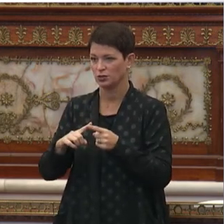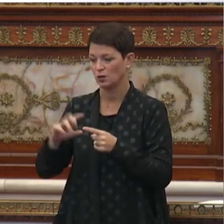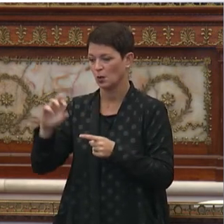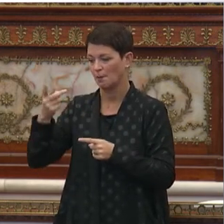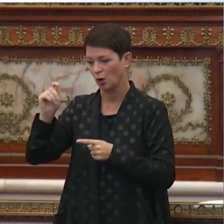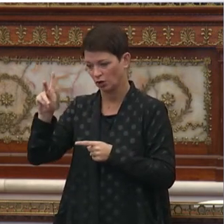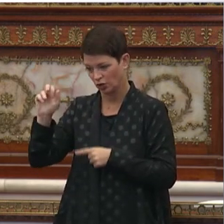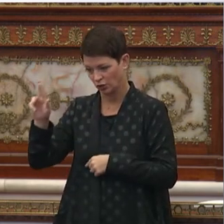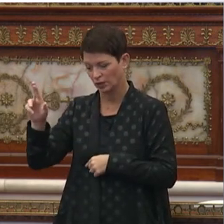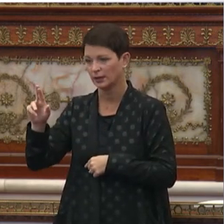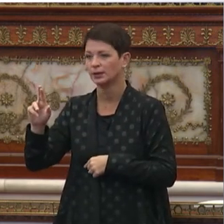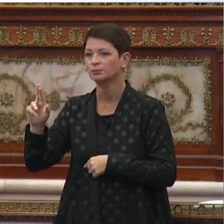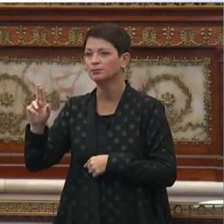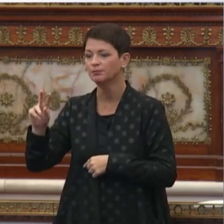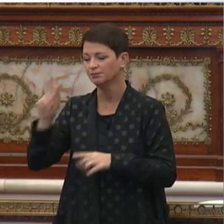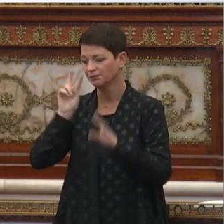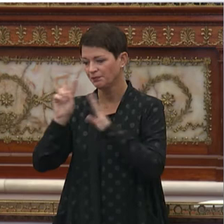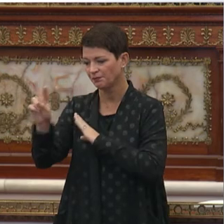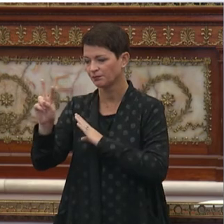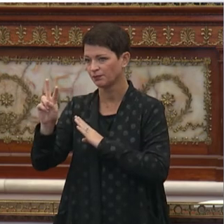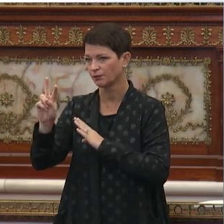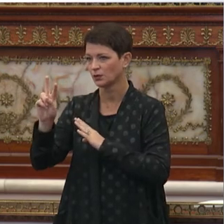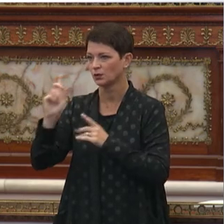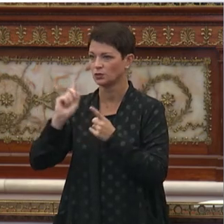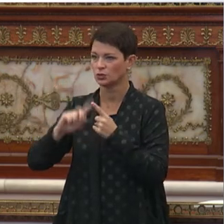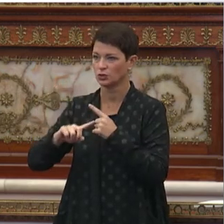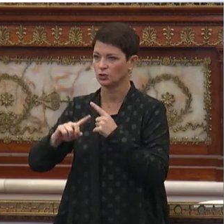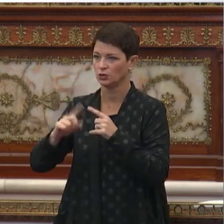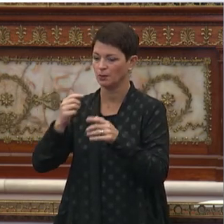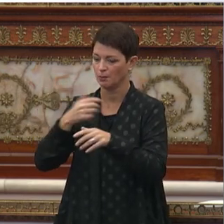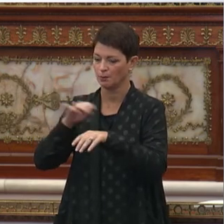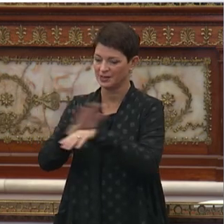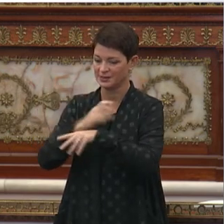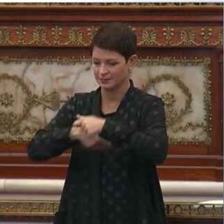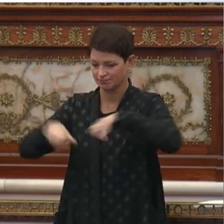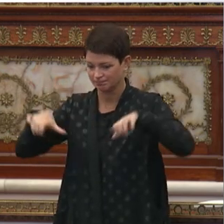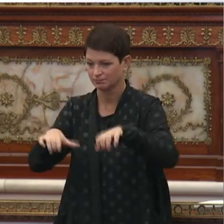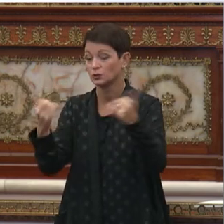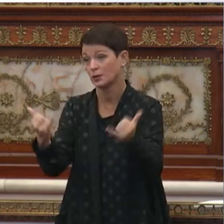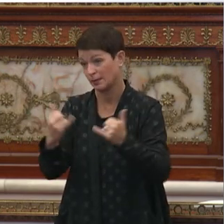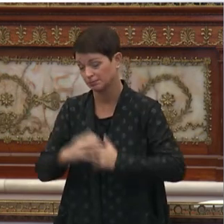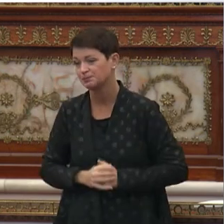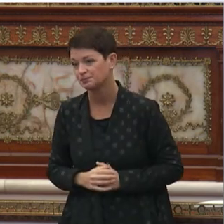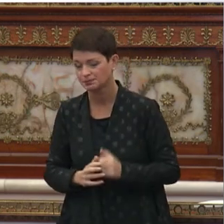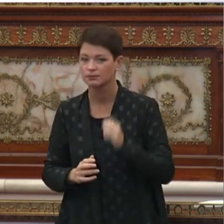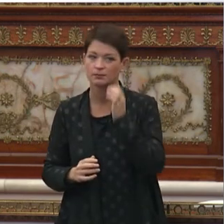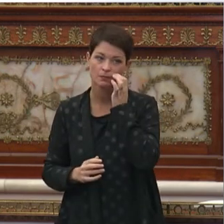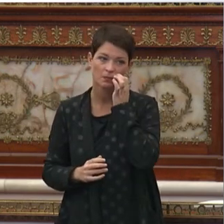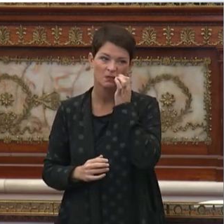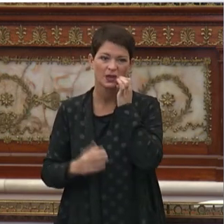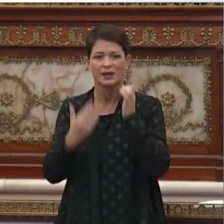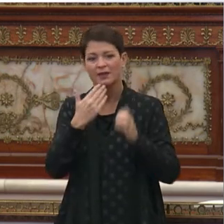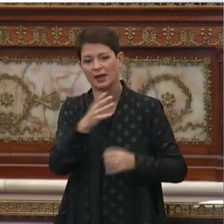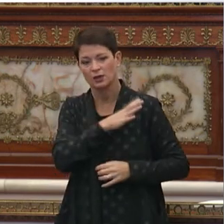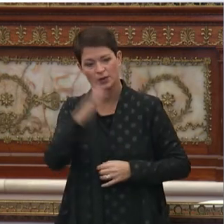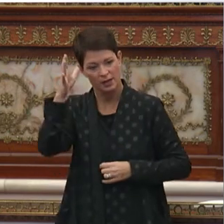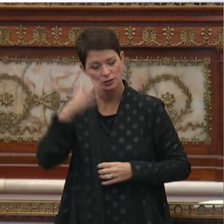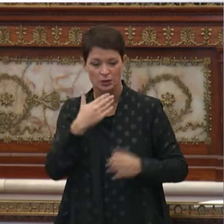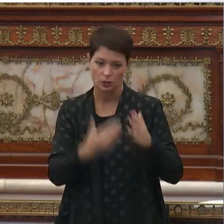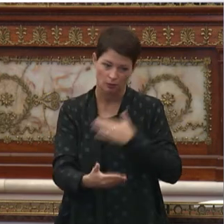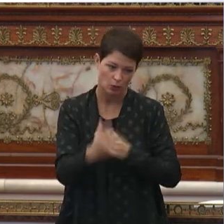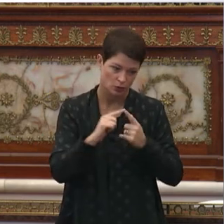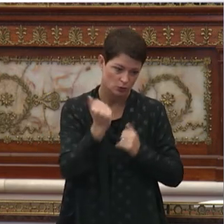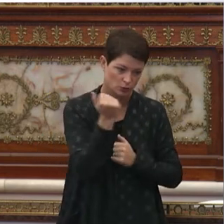Parker, and looking forward to getting to business today. Thank you. Thank you, Councilman, and good morning to you.